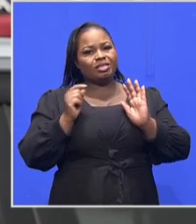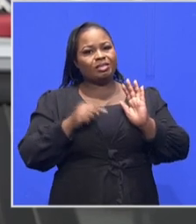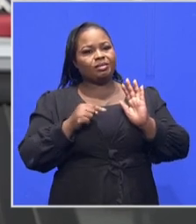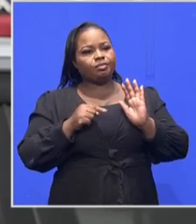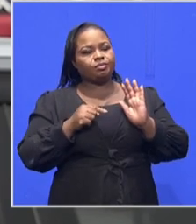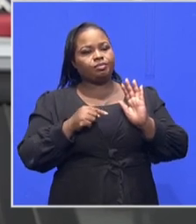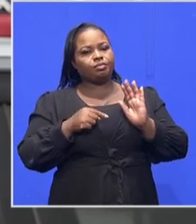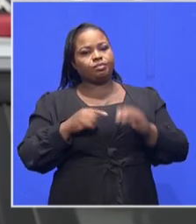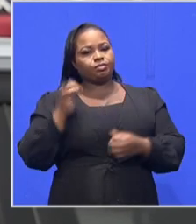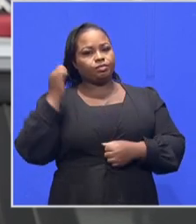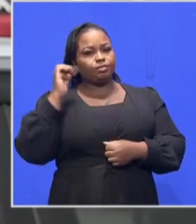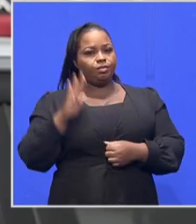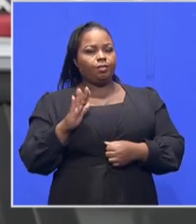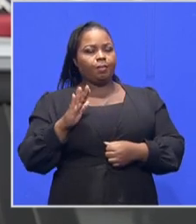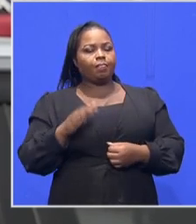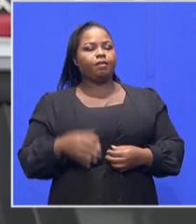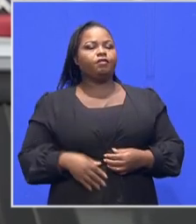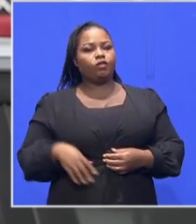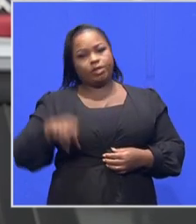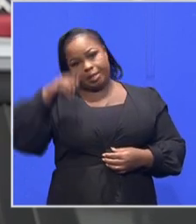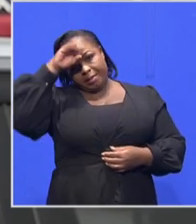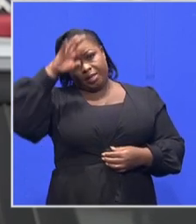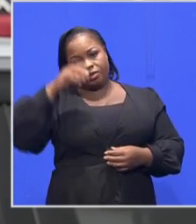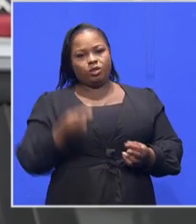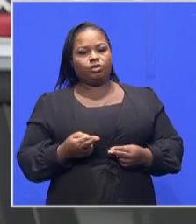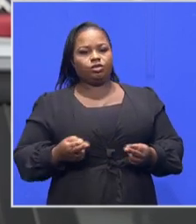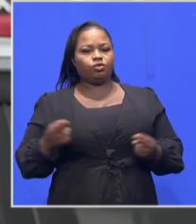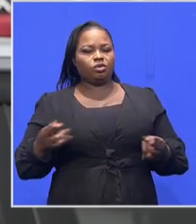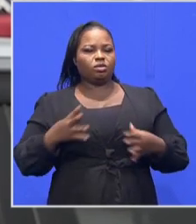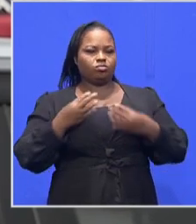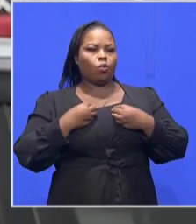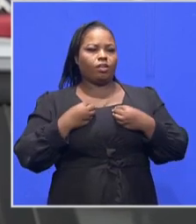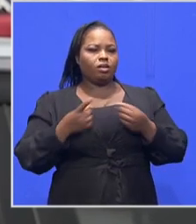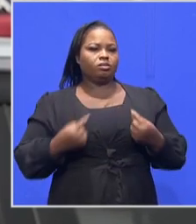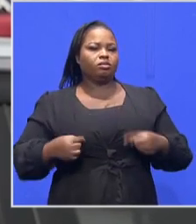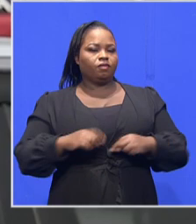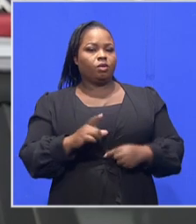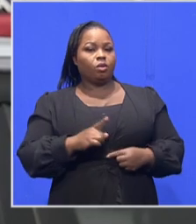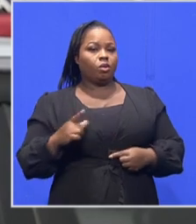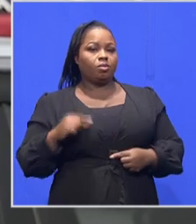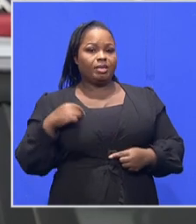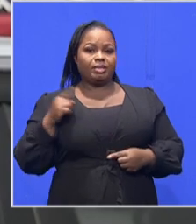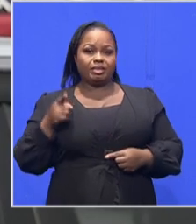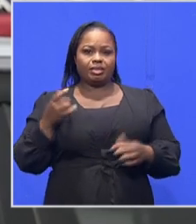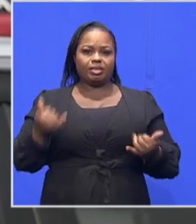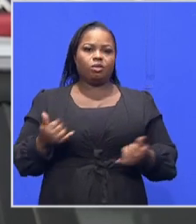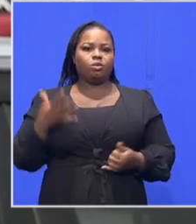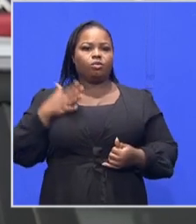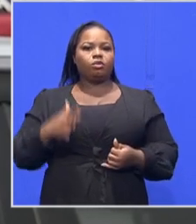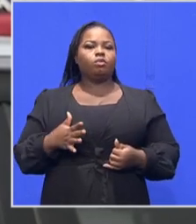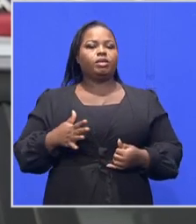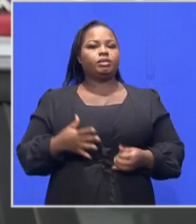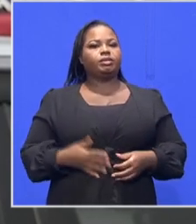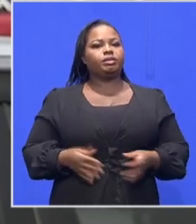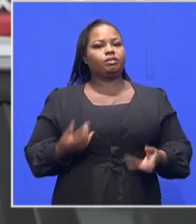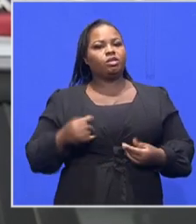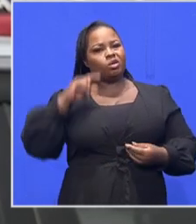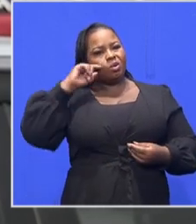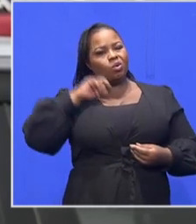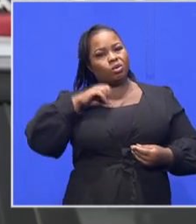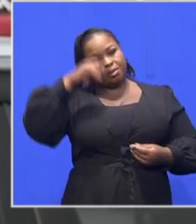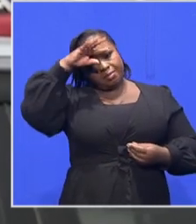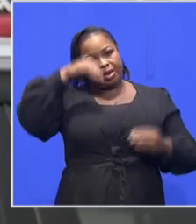extractive industries. The resource curse will stay with us for long. In this instance, we want to recover some of those old mining